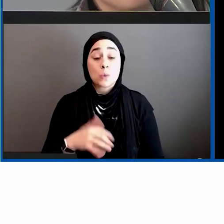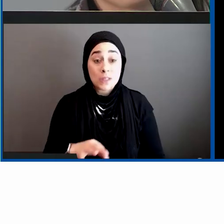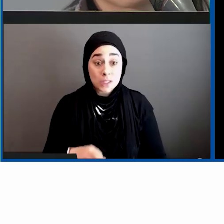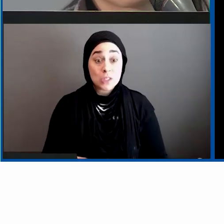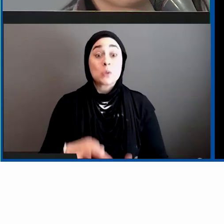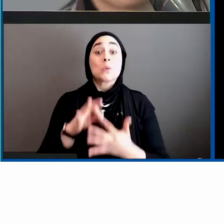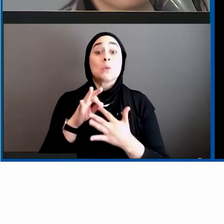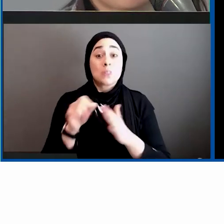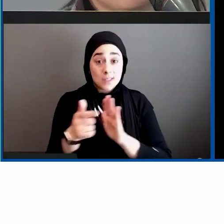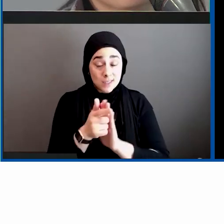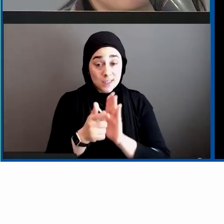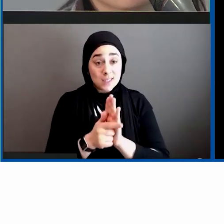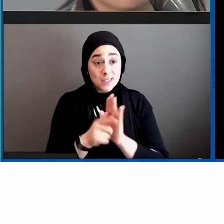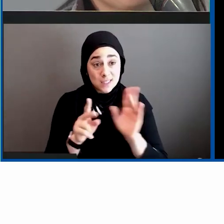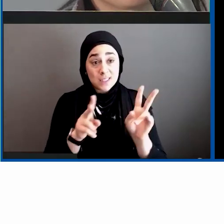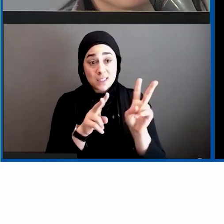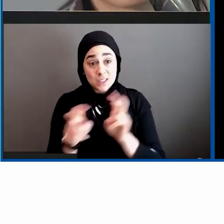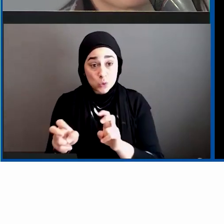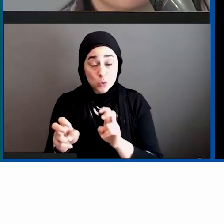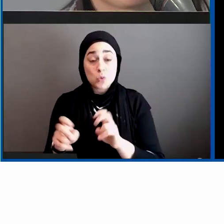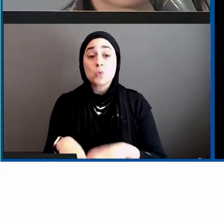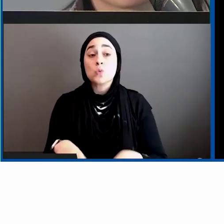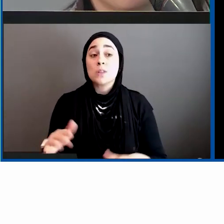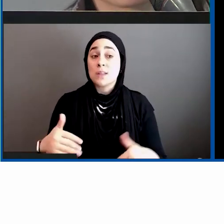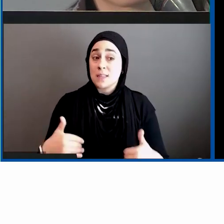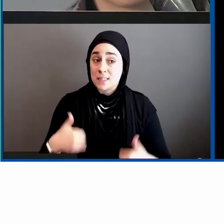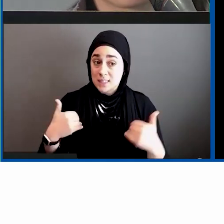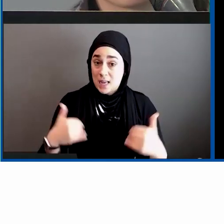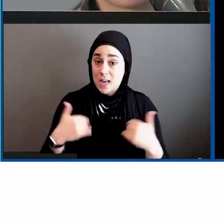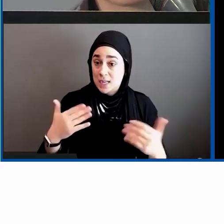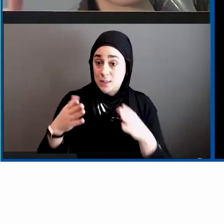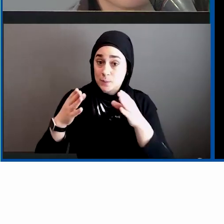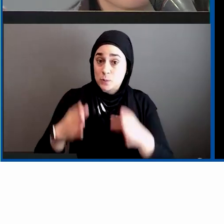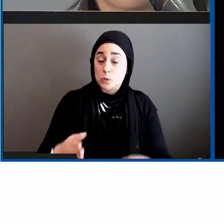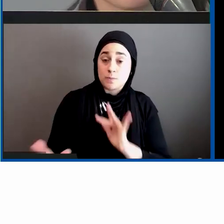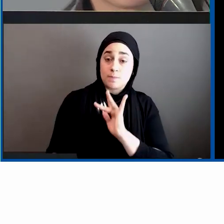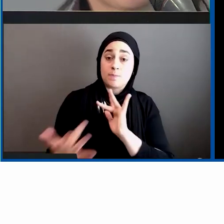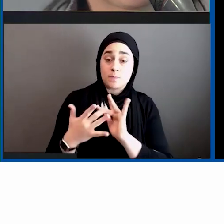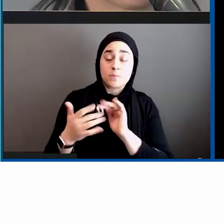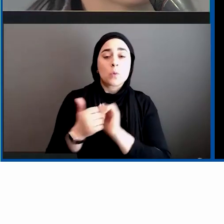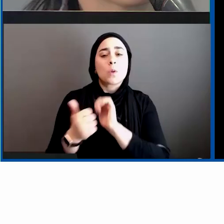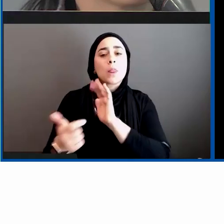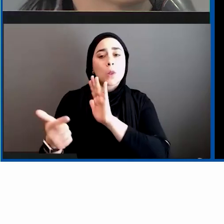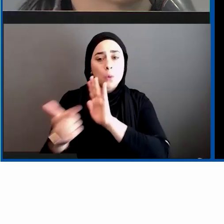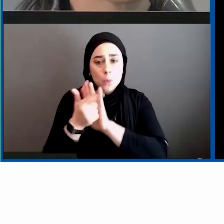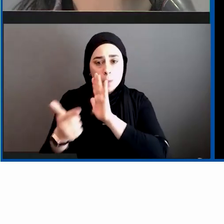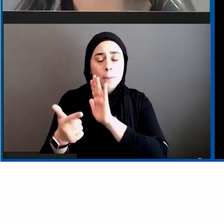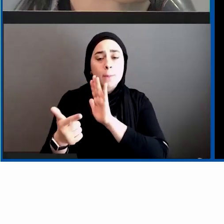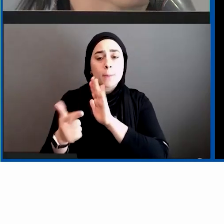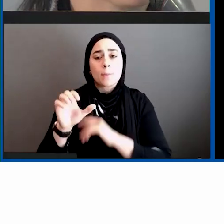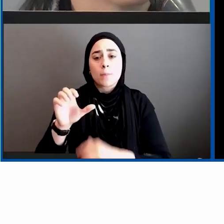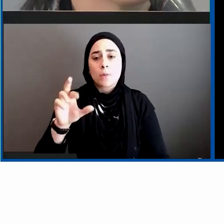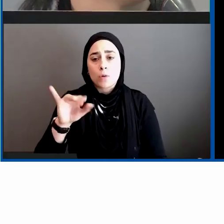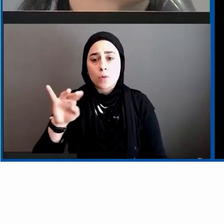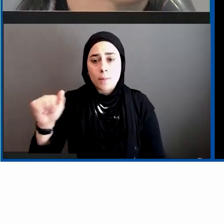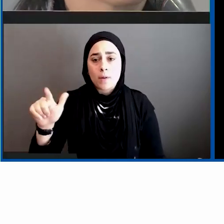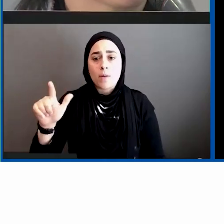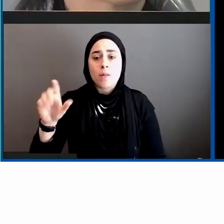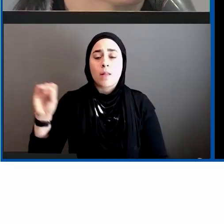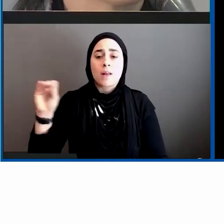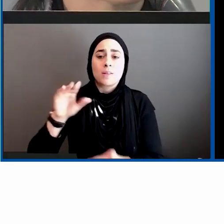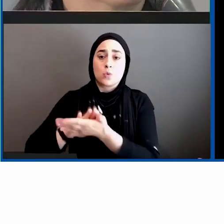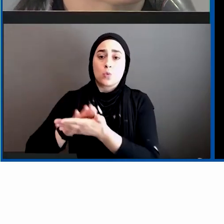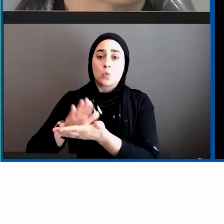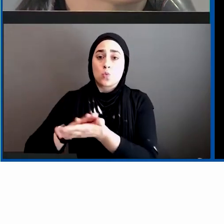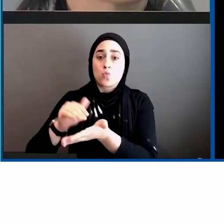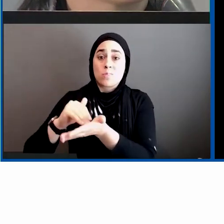issues, when we categorize a young person, if they're coming to us with criminal charges and expulsion from school, they would